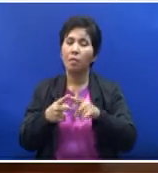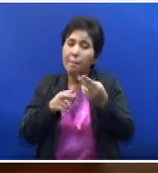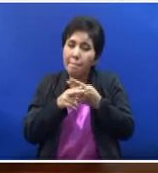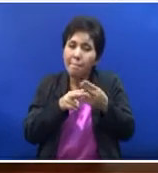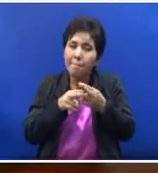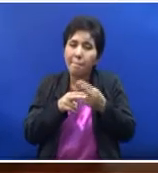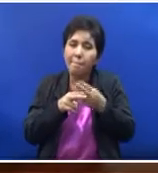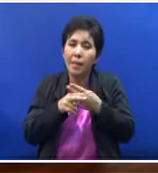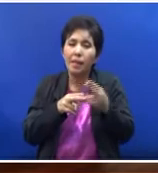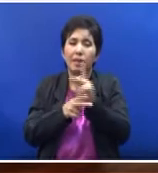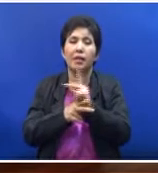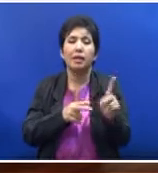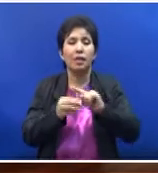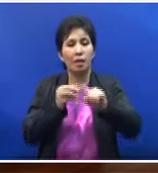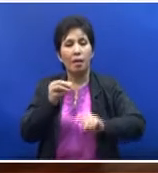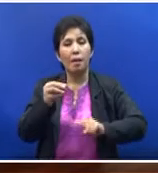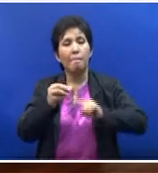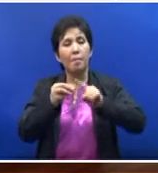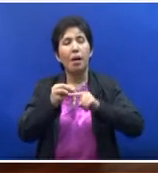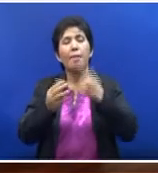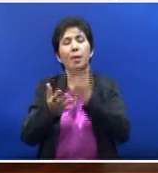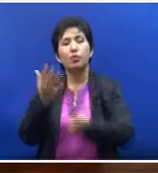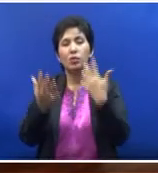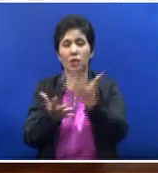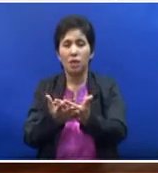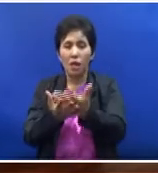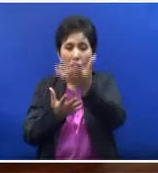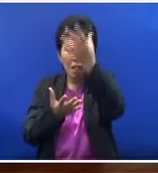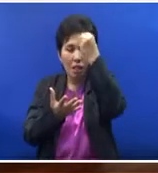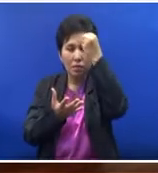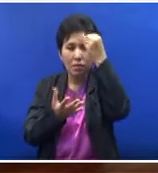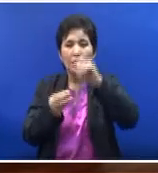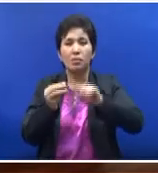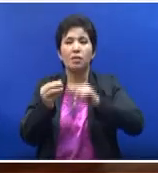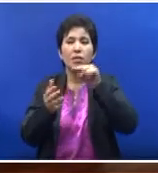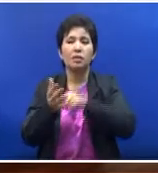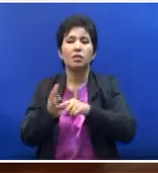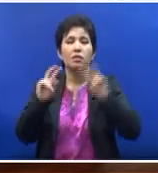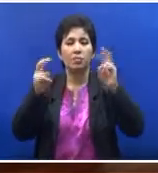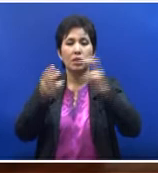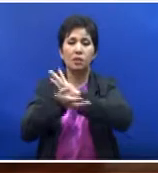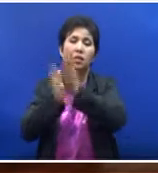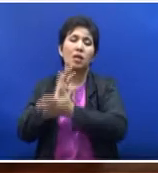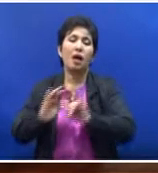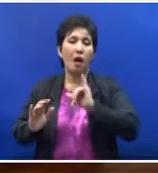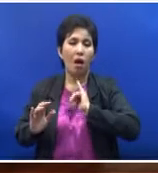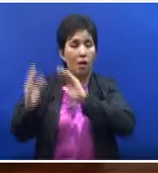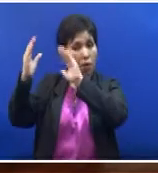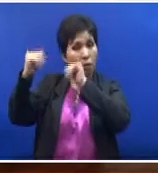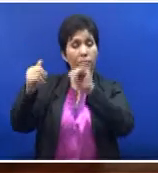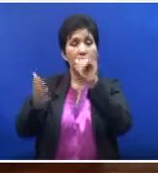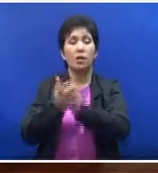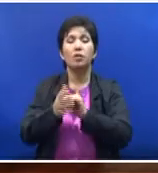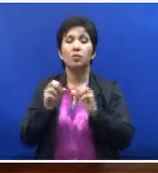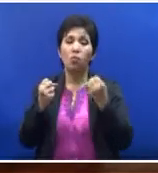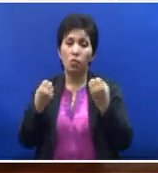summarize about what we have learned in this topic 2. Okay, so I hope that